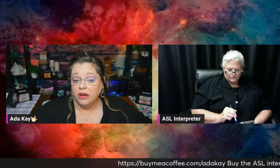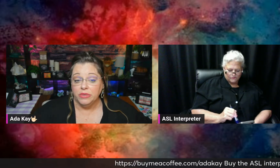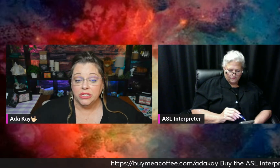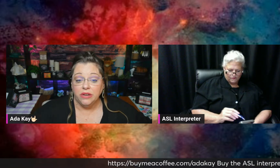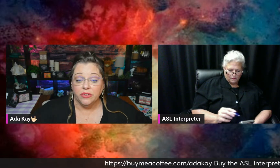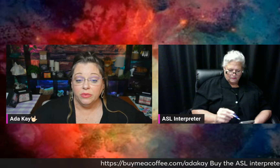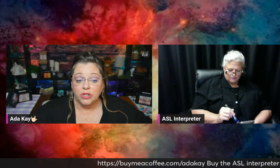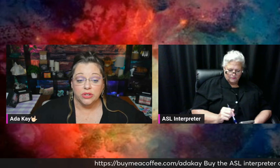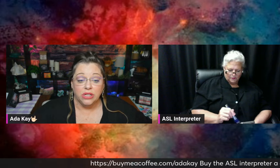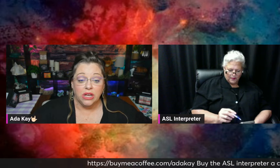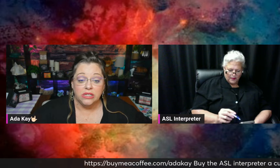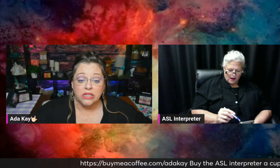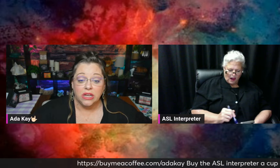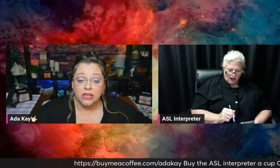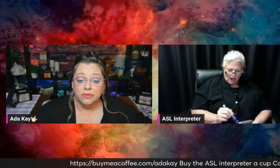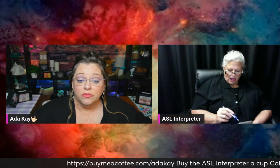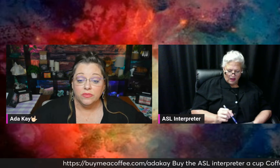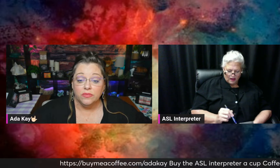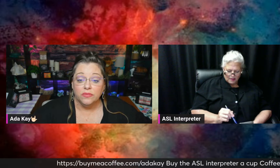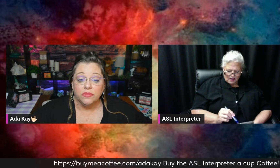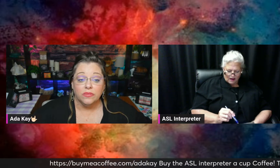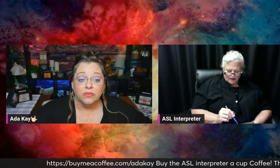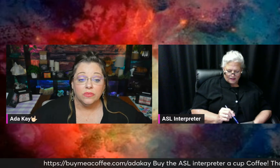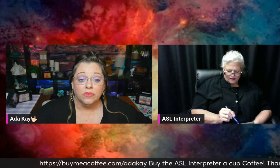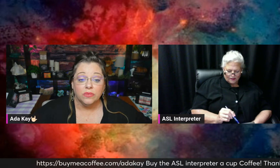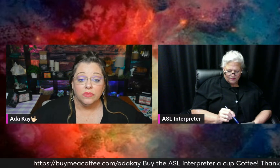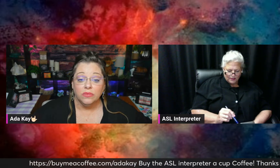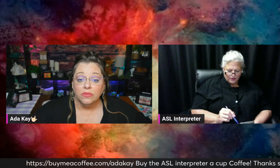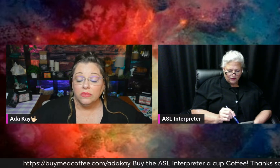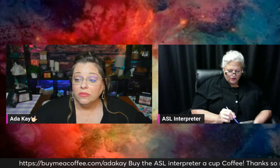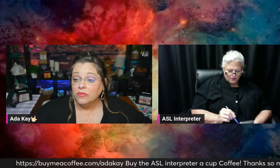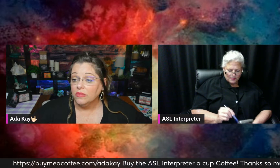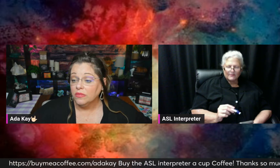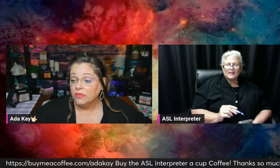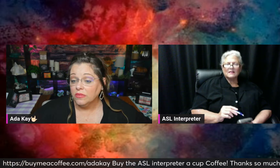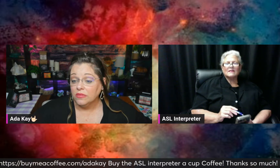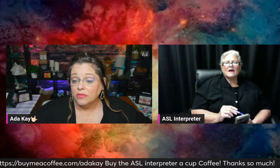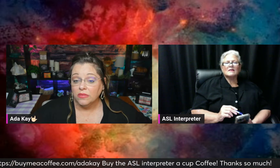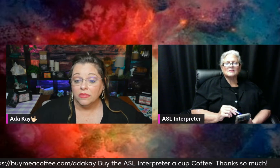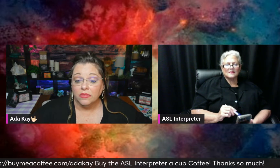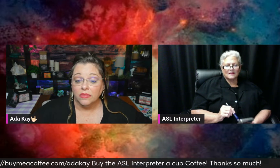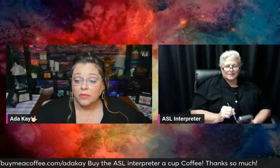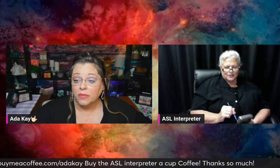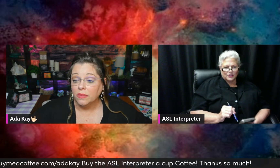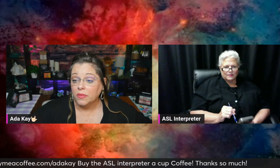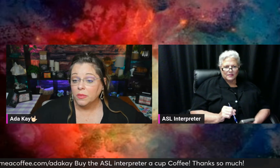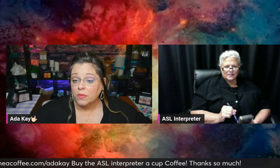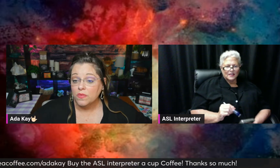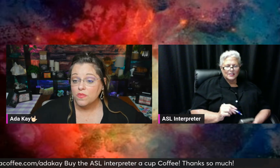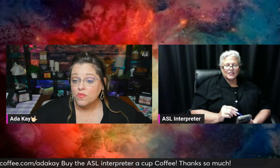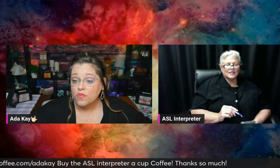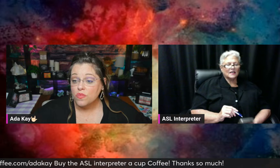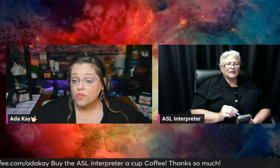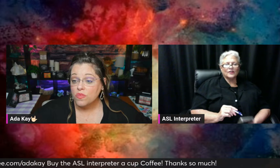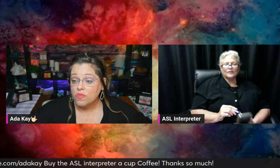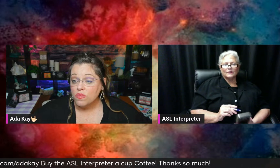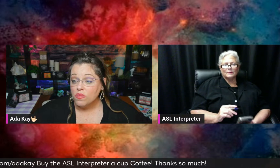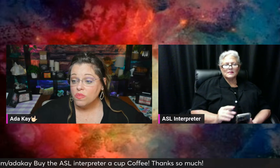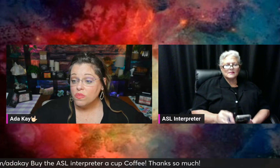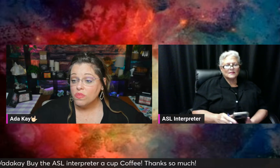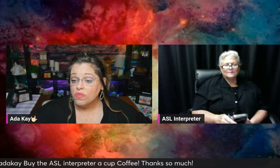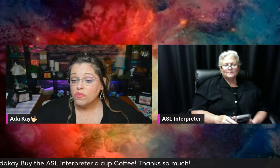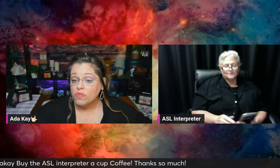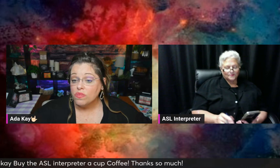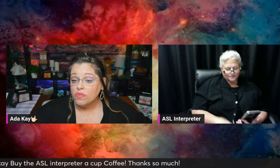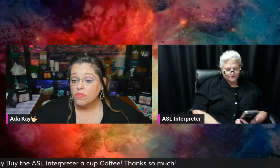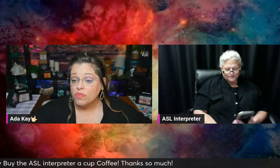can't commentate very much on the ice skating. Oh, my daughter was fantastic as a gymnast. She'd take all the